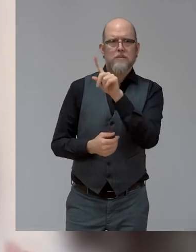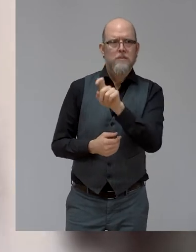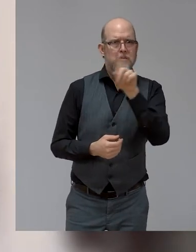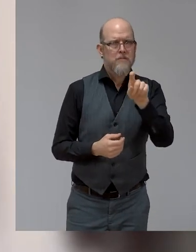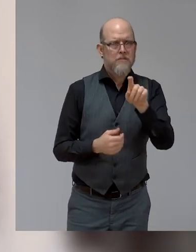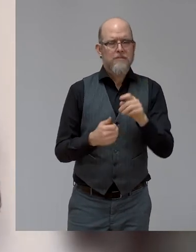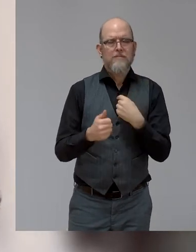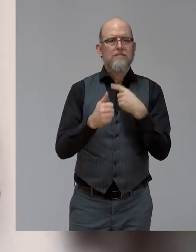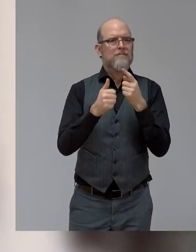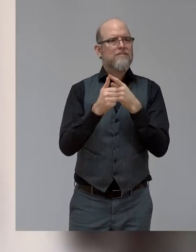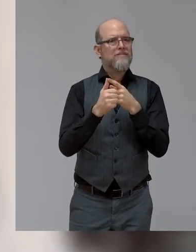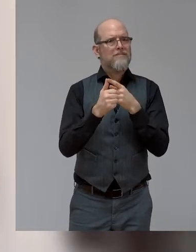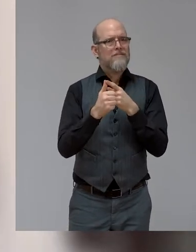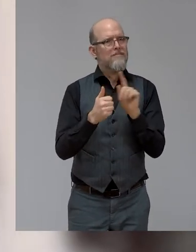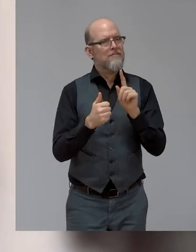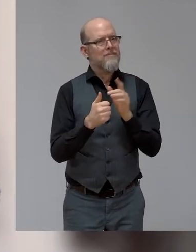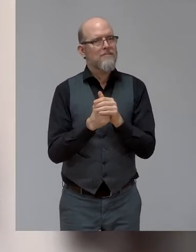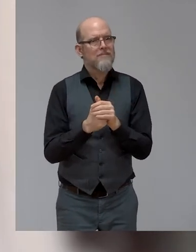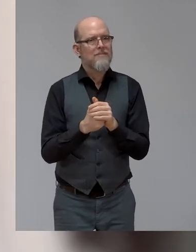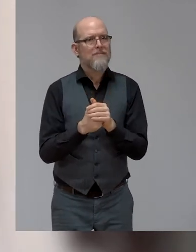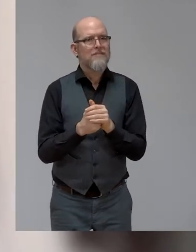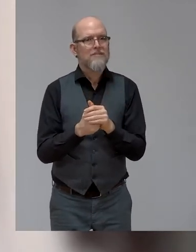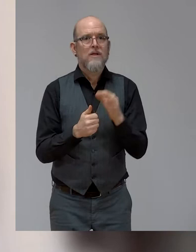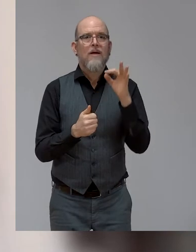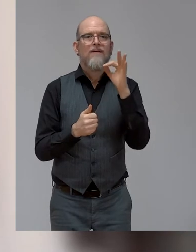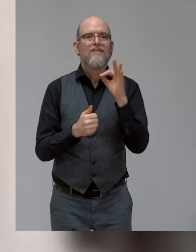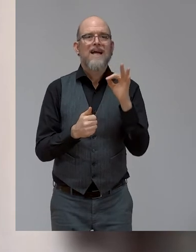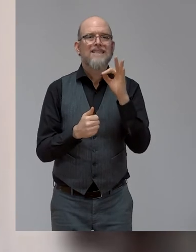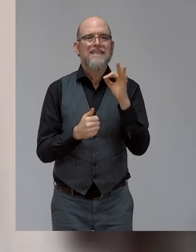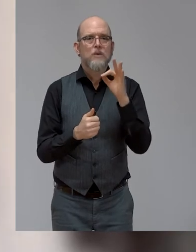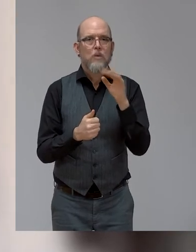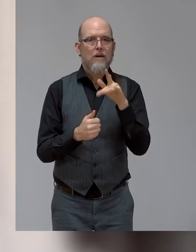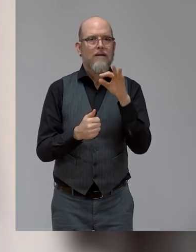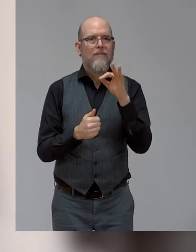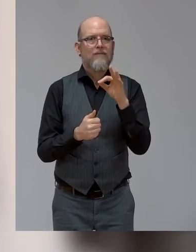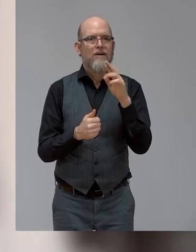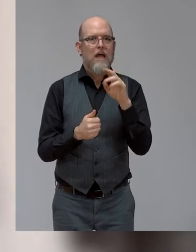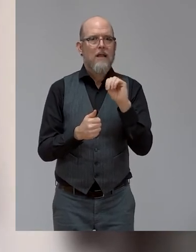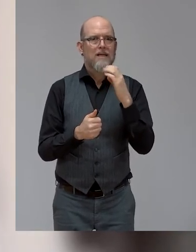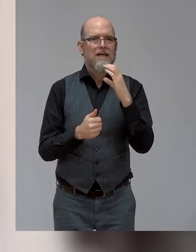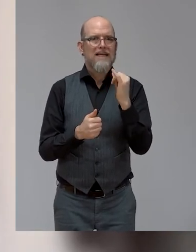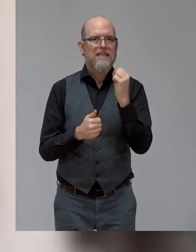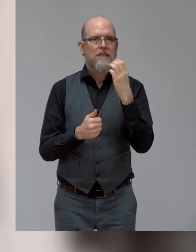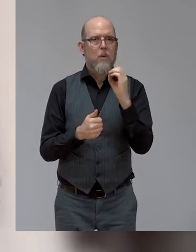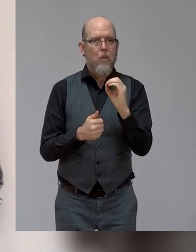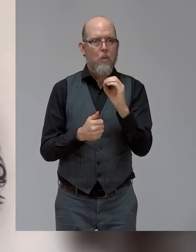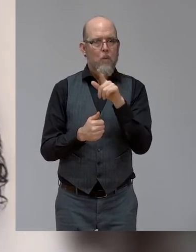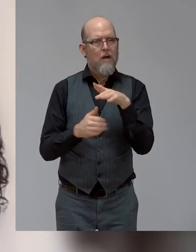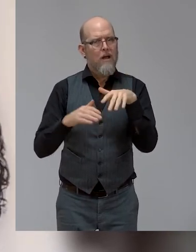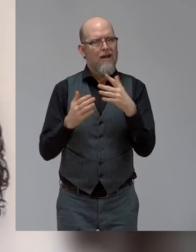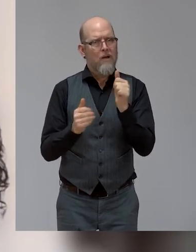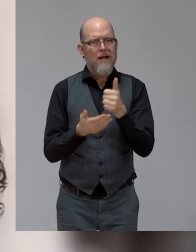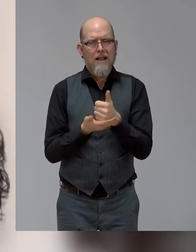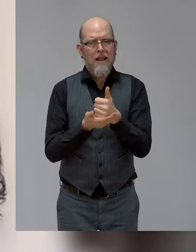this public and private articulation contributes to creating synergies to develop social